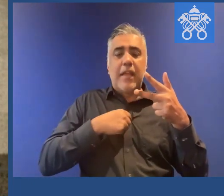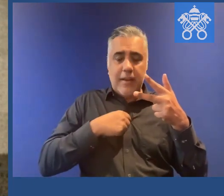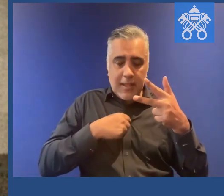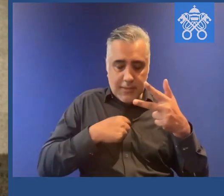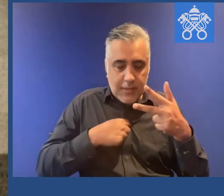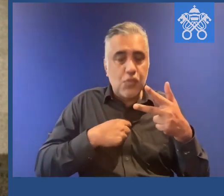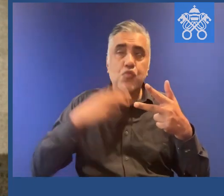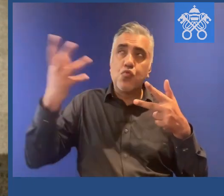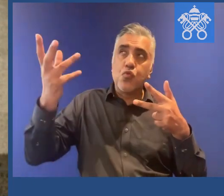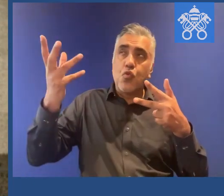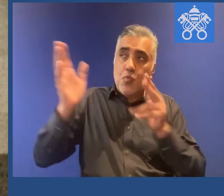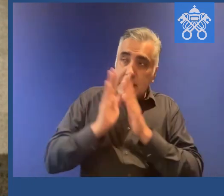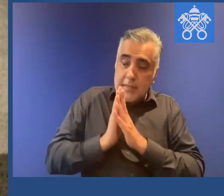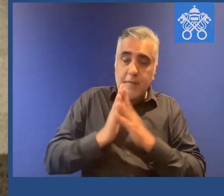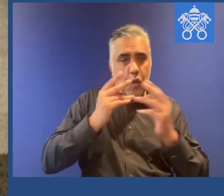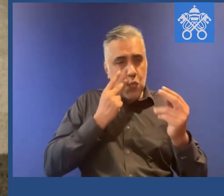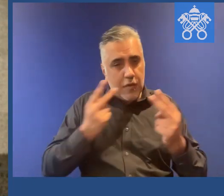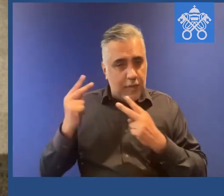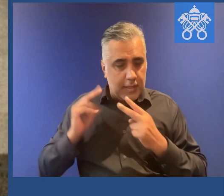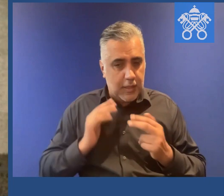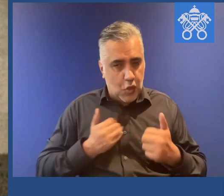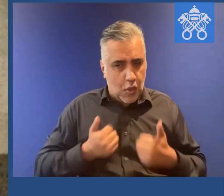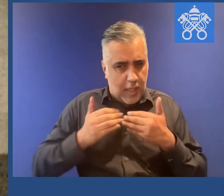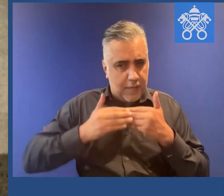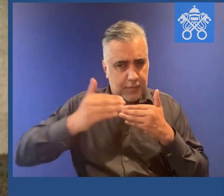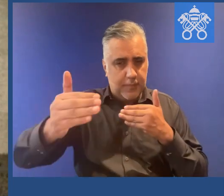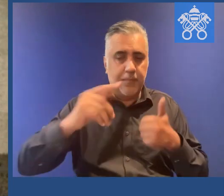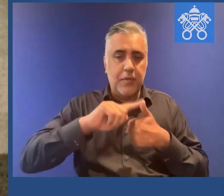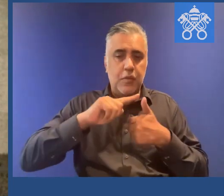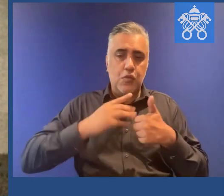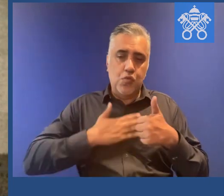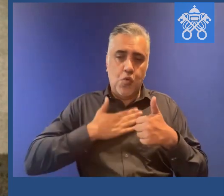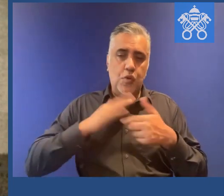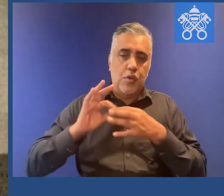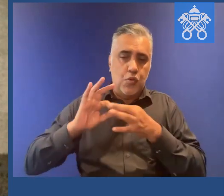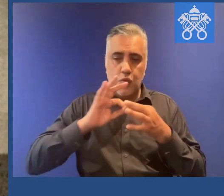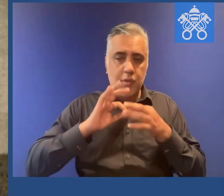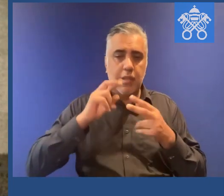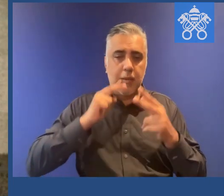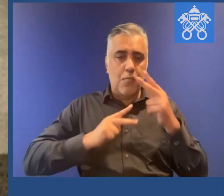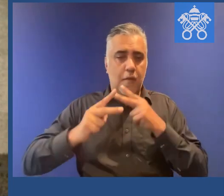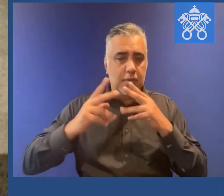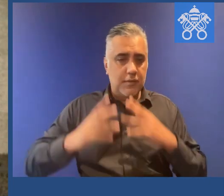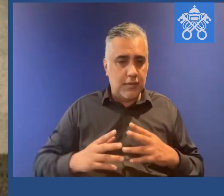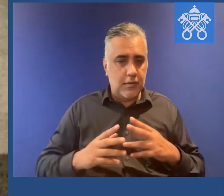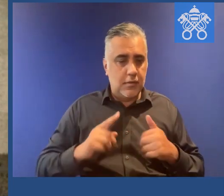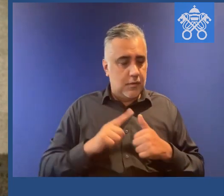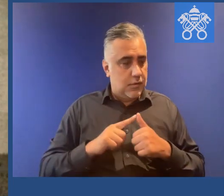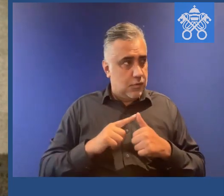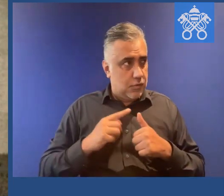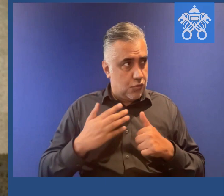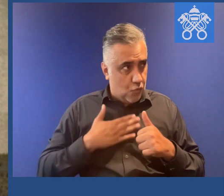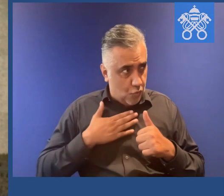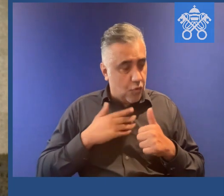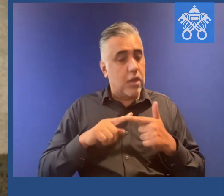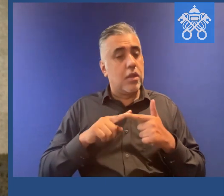to receive and to reflect in our lives: joy, unity, and prophecy.